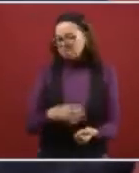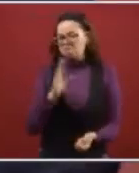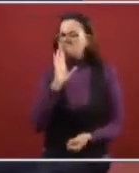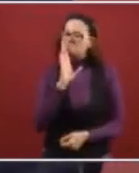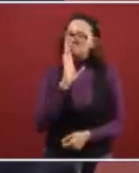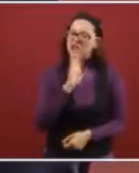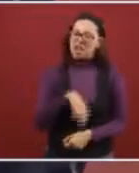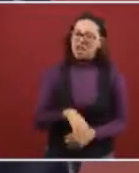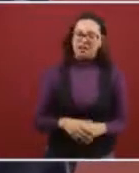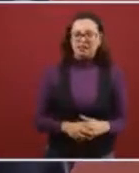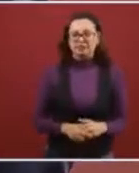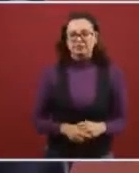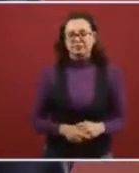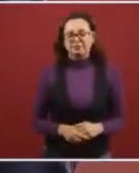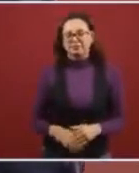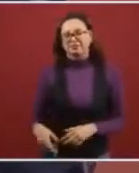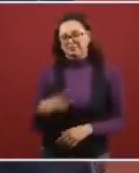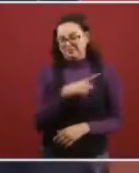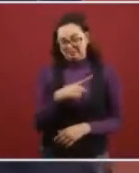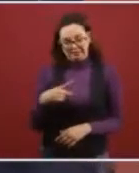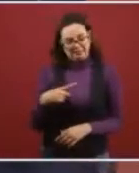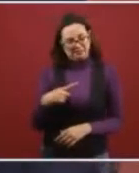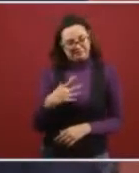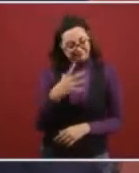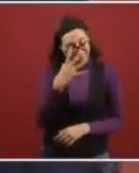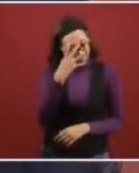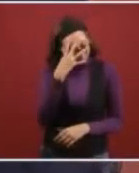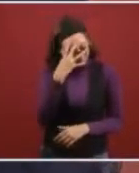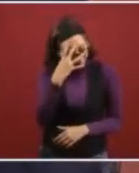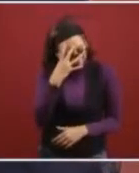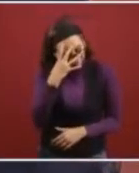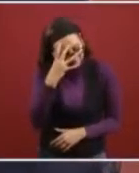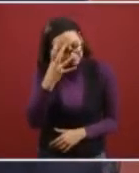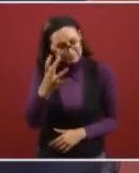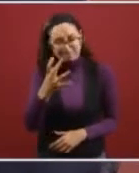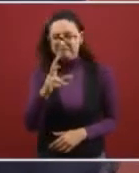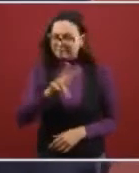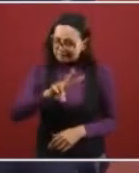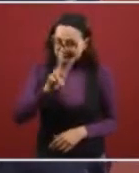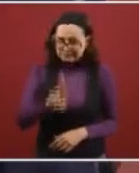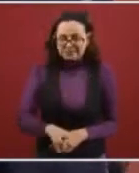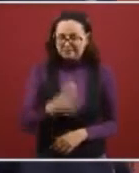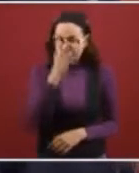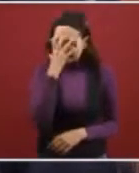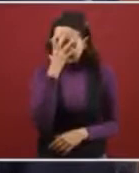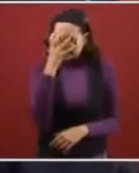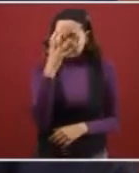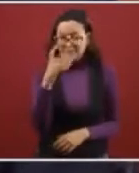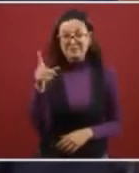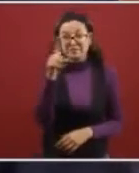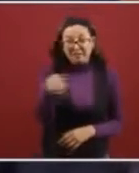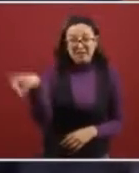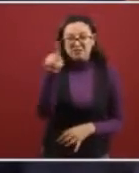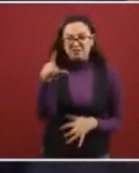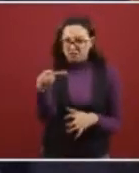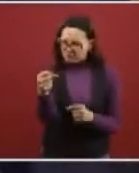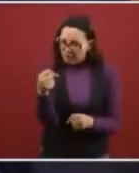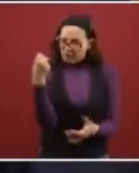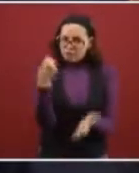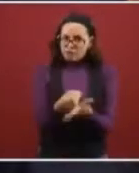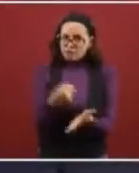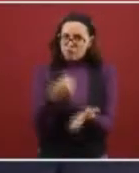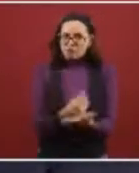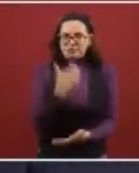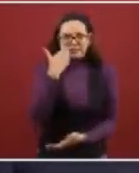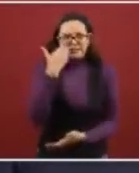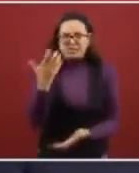debería that de dar vergüenza. Should be an embarrassment. Aferrarse to, a esos to insist